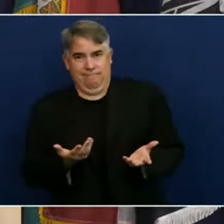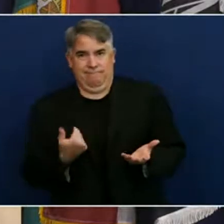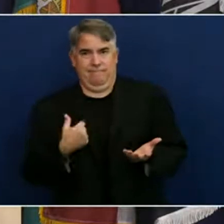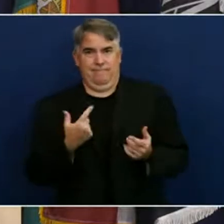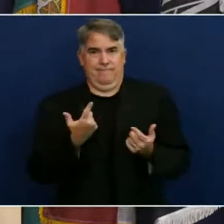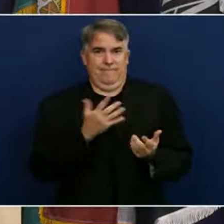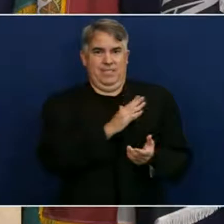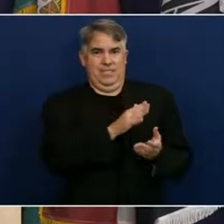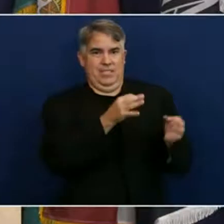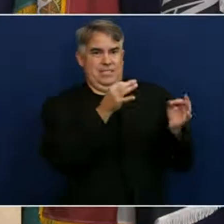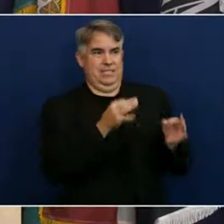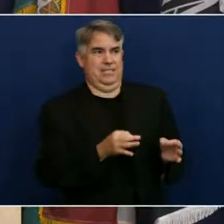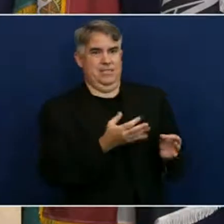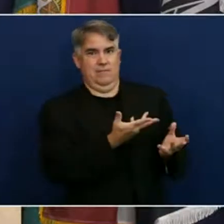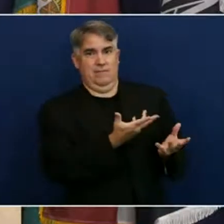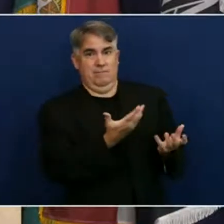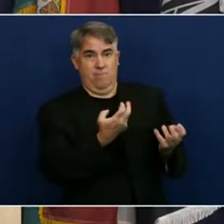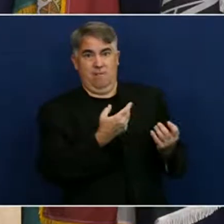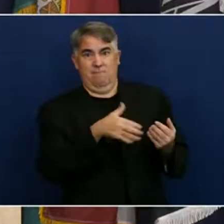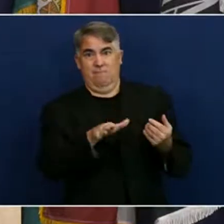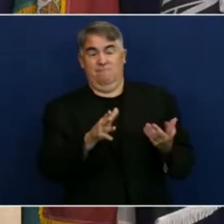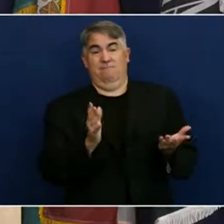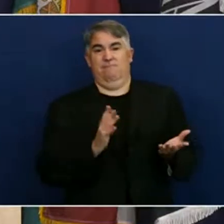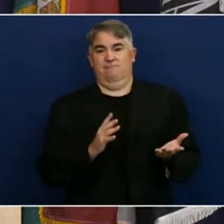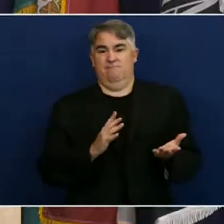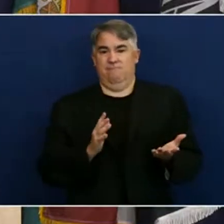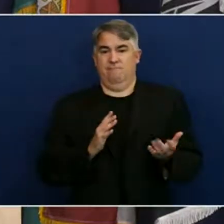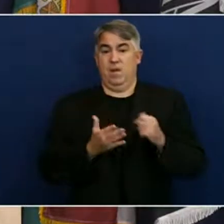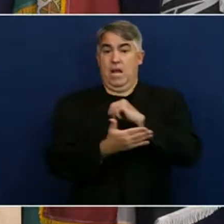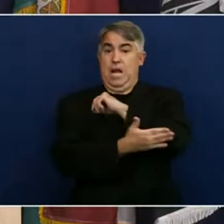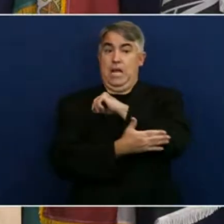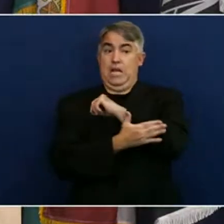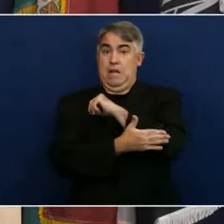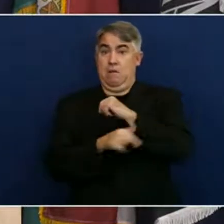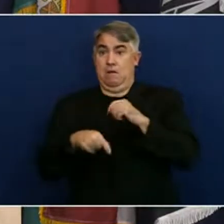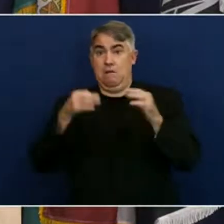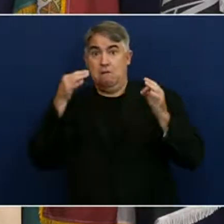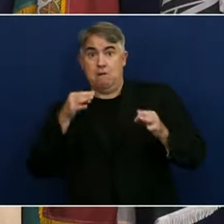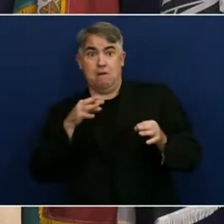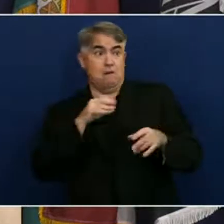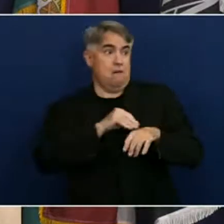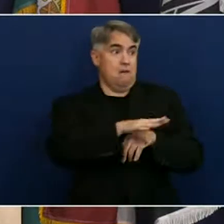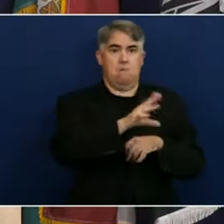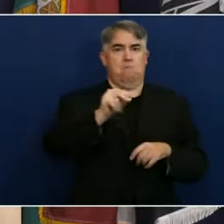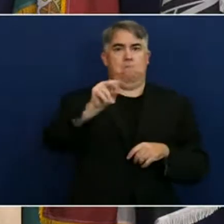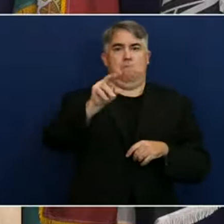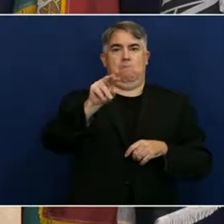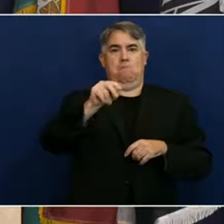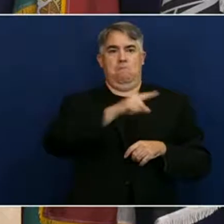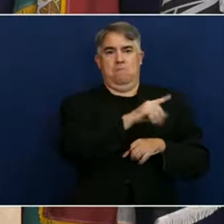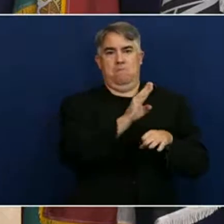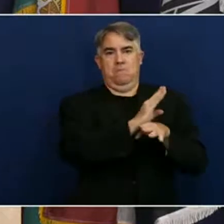no county effort involved in those discussions.